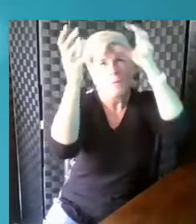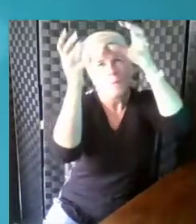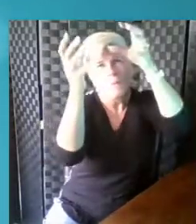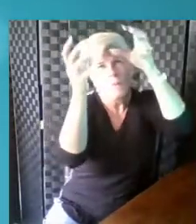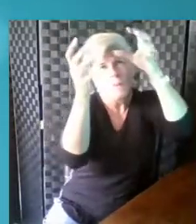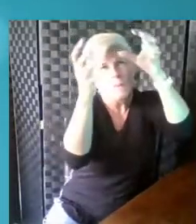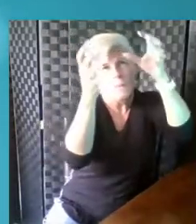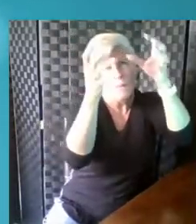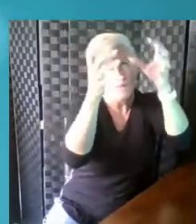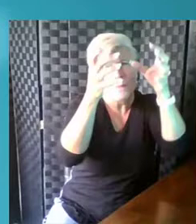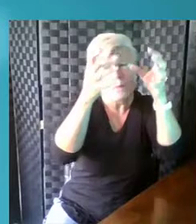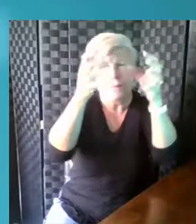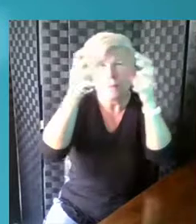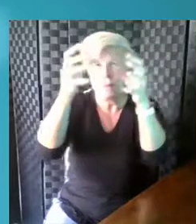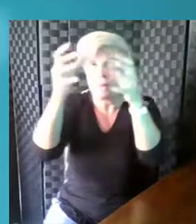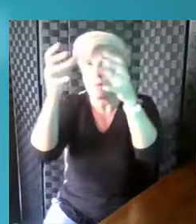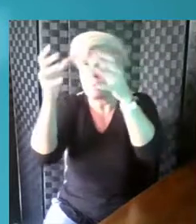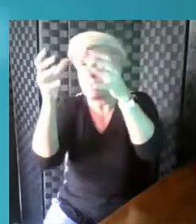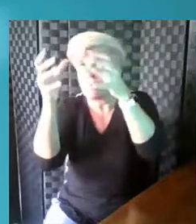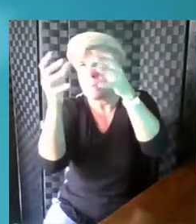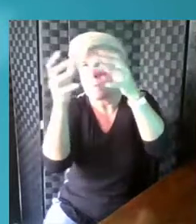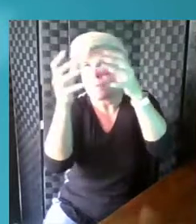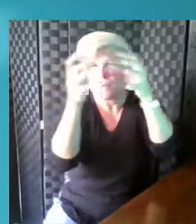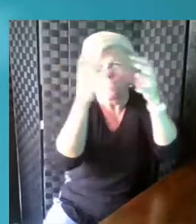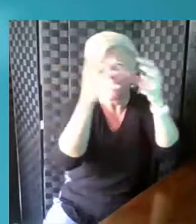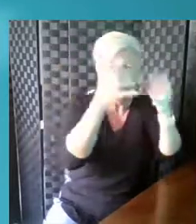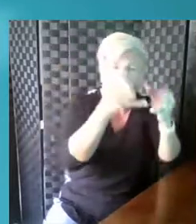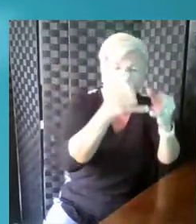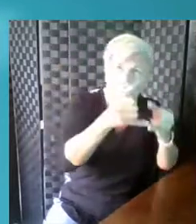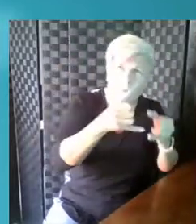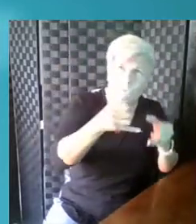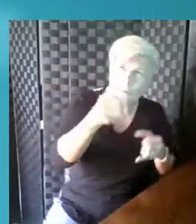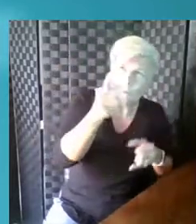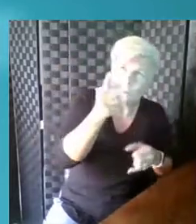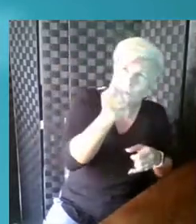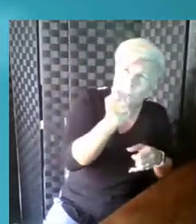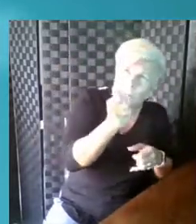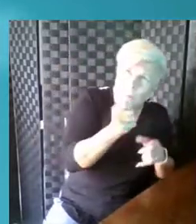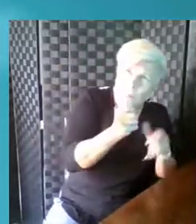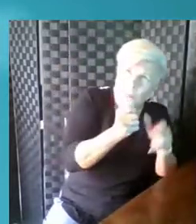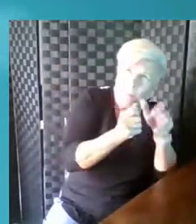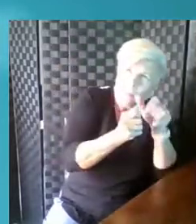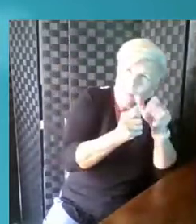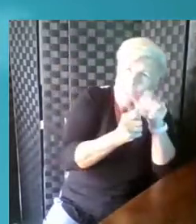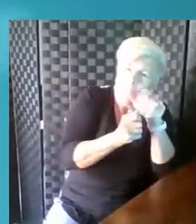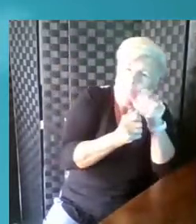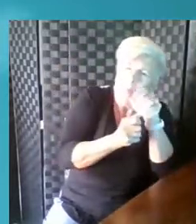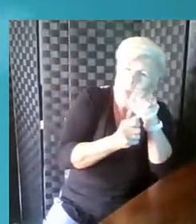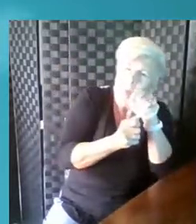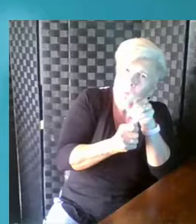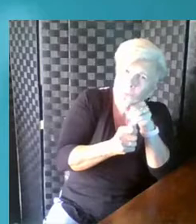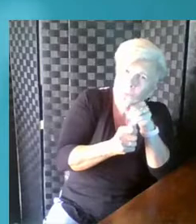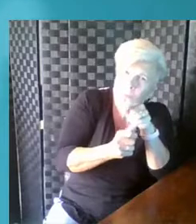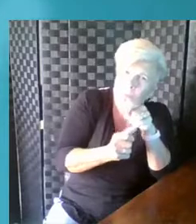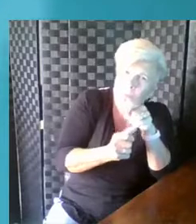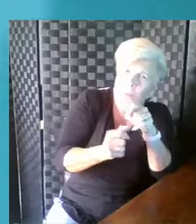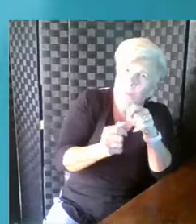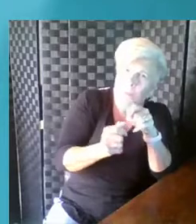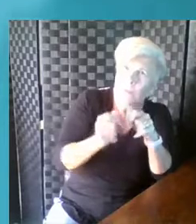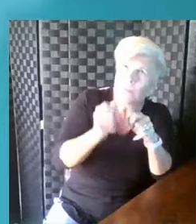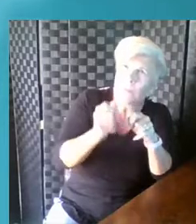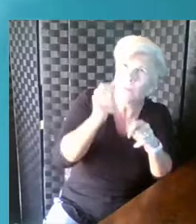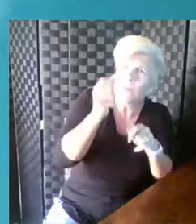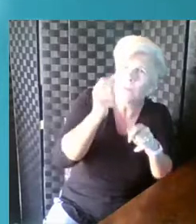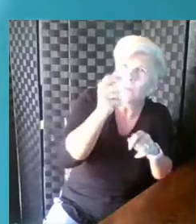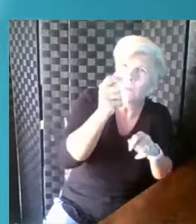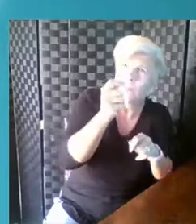speed. Focus on your balloon. Keep bringing it down. Your colorful